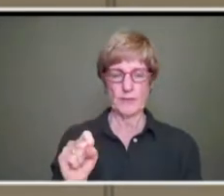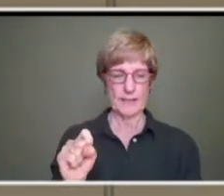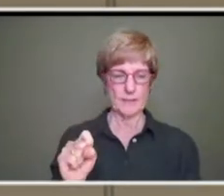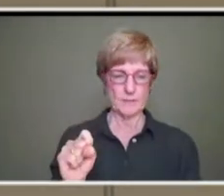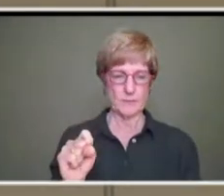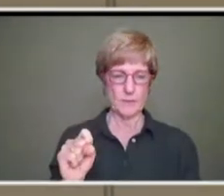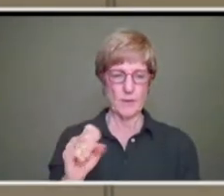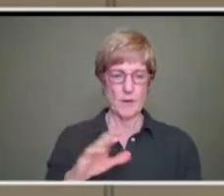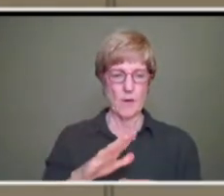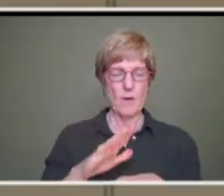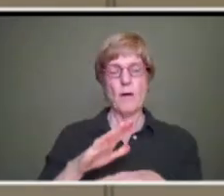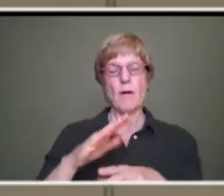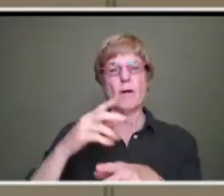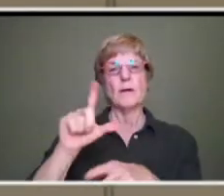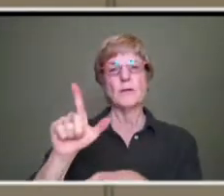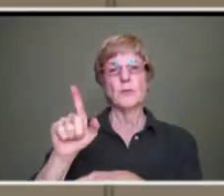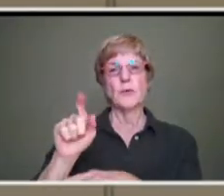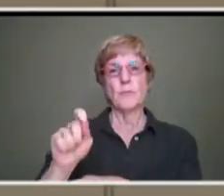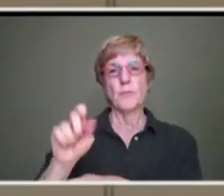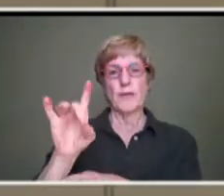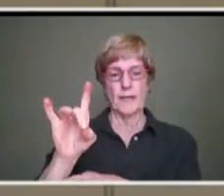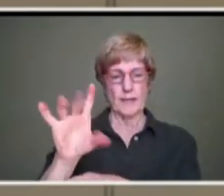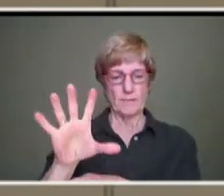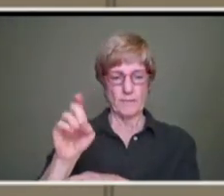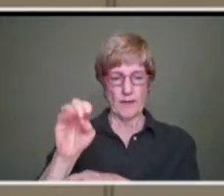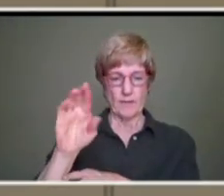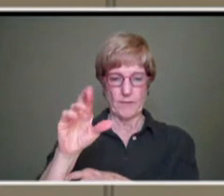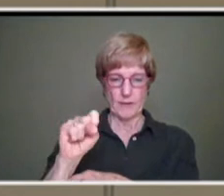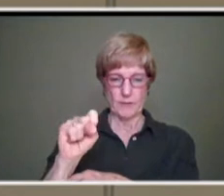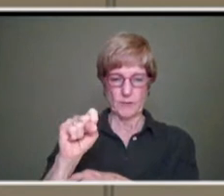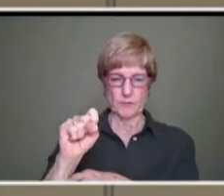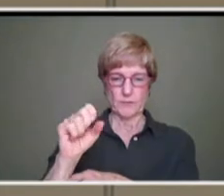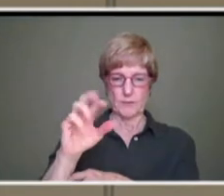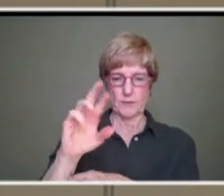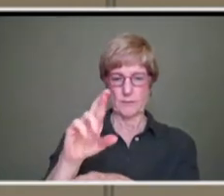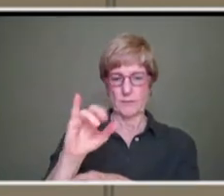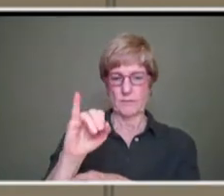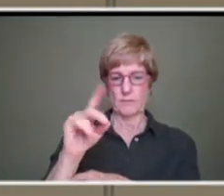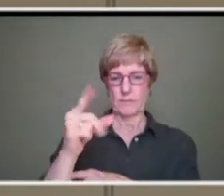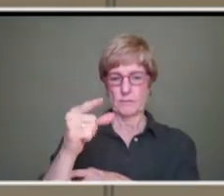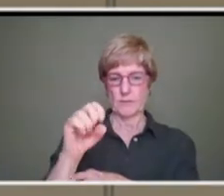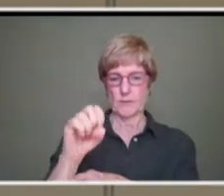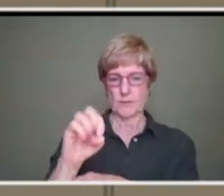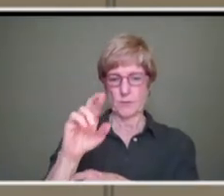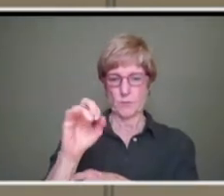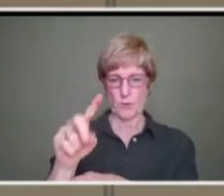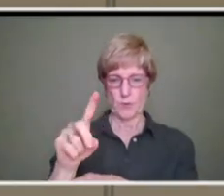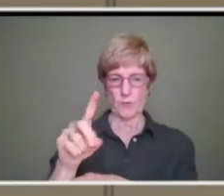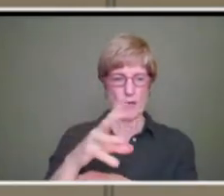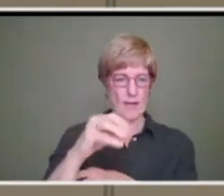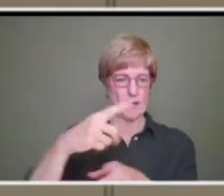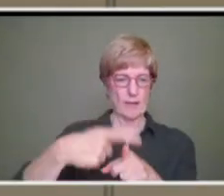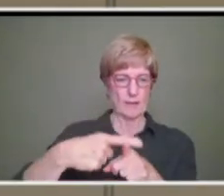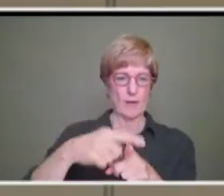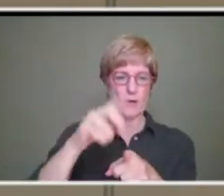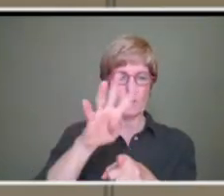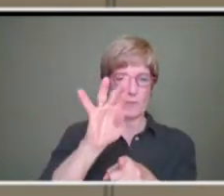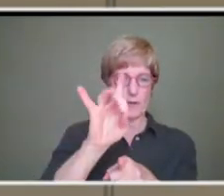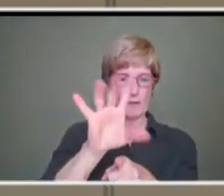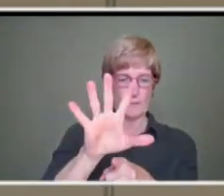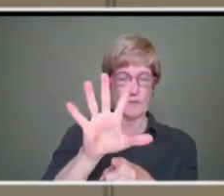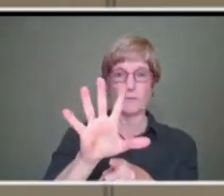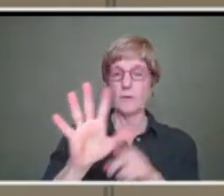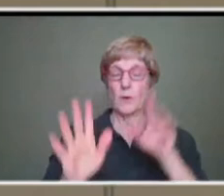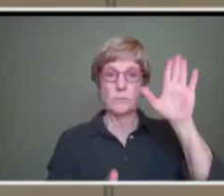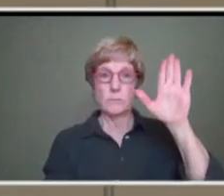approximately 21.85 Acres along the south side of Ridge Road and the north side of Interstate 485. mayor